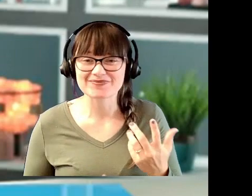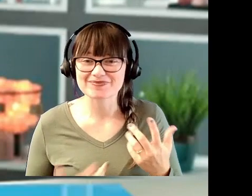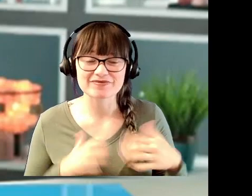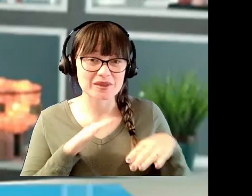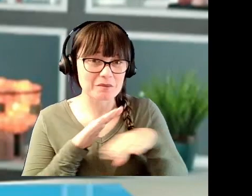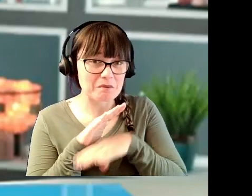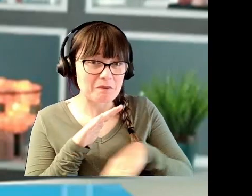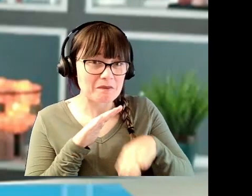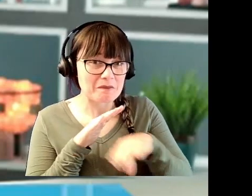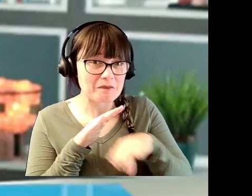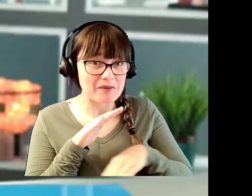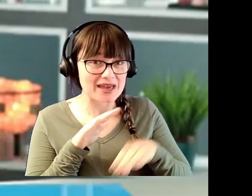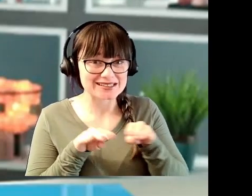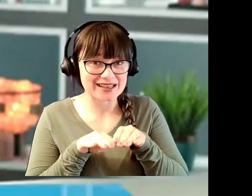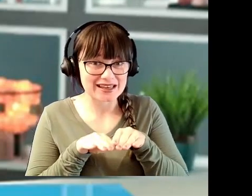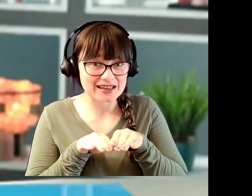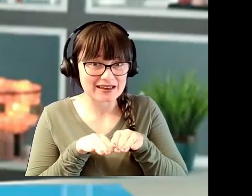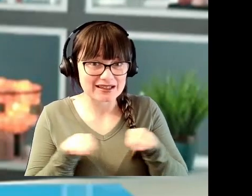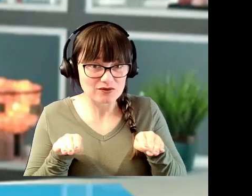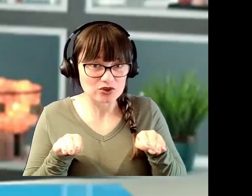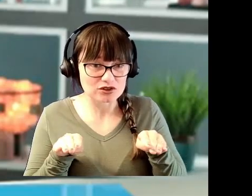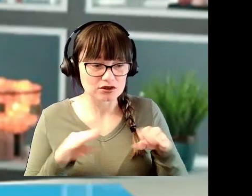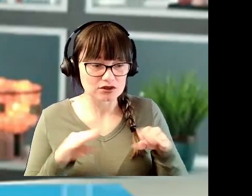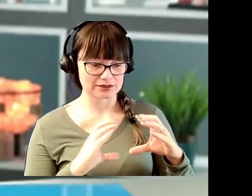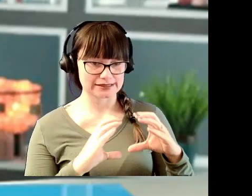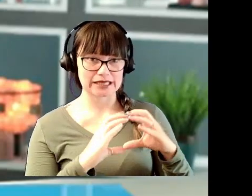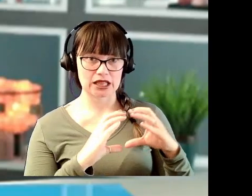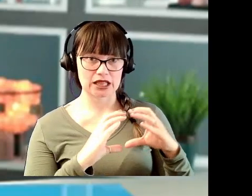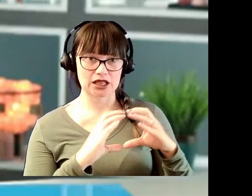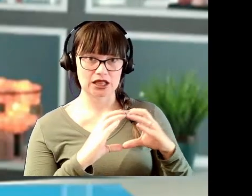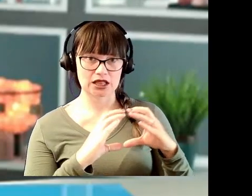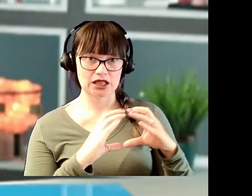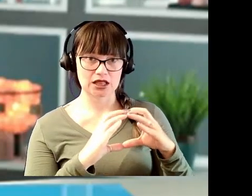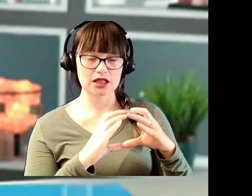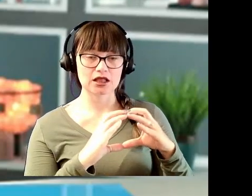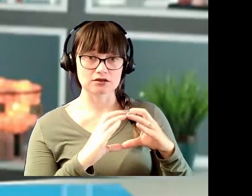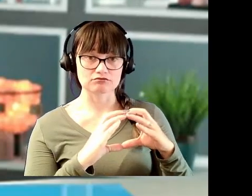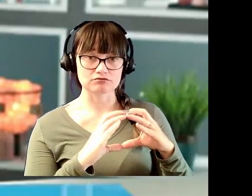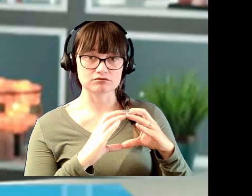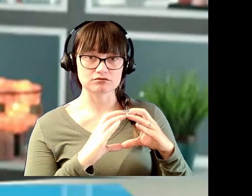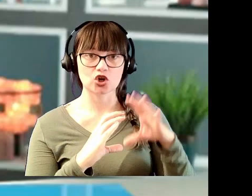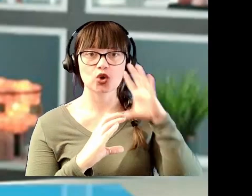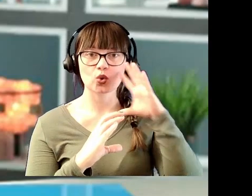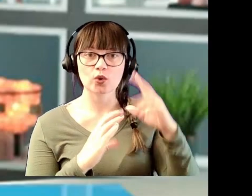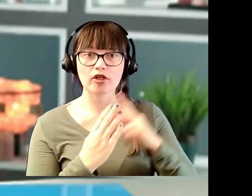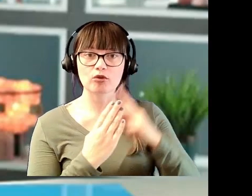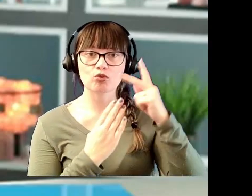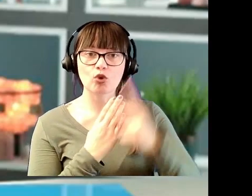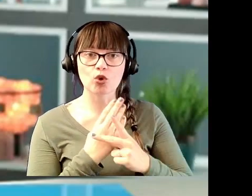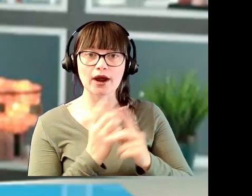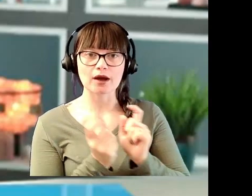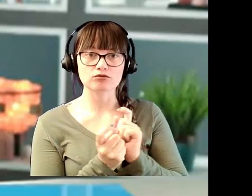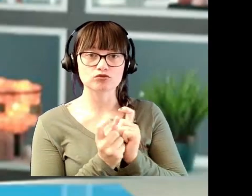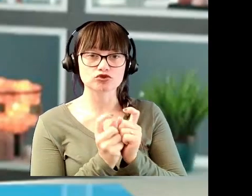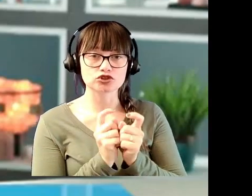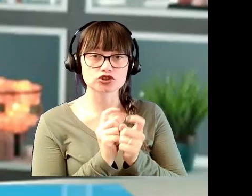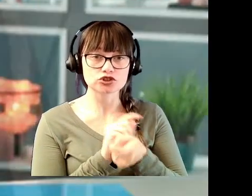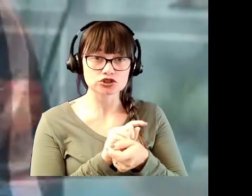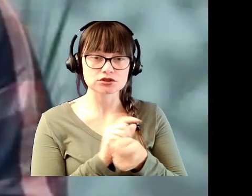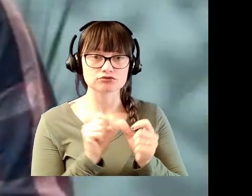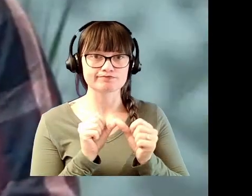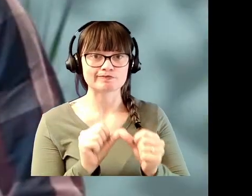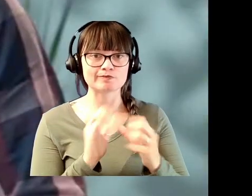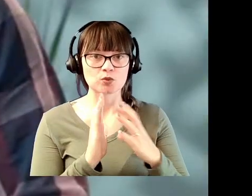basic fundamental level, it is cells, once they become cancerous, they are programmed to continue to